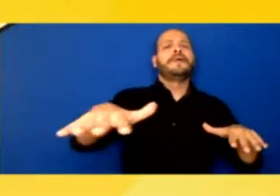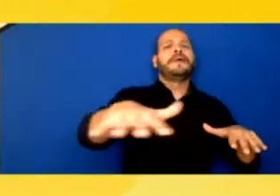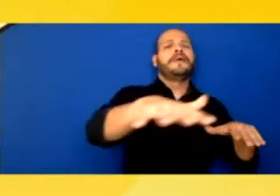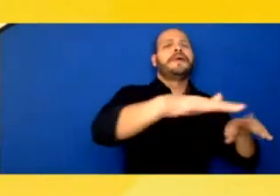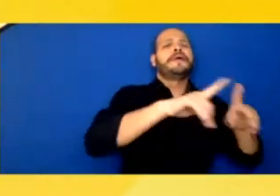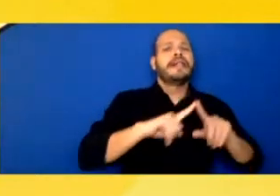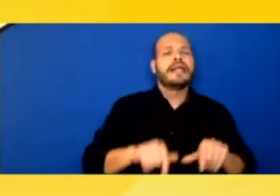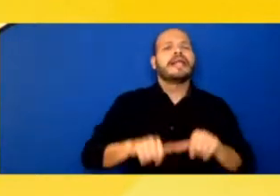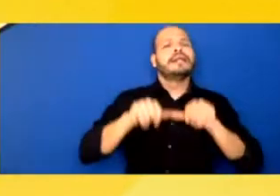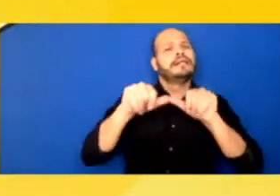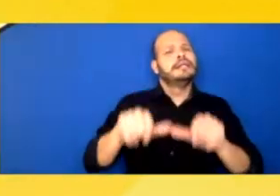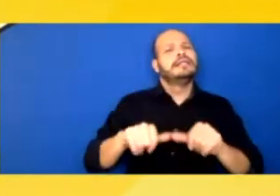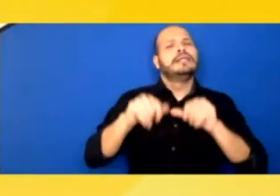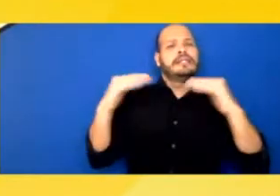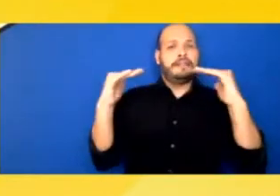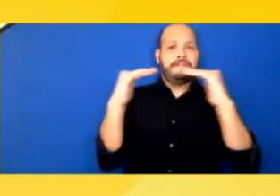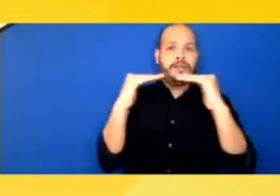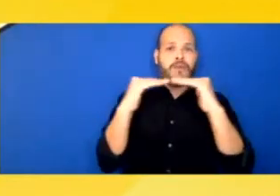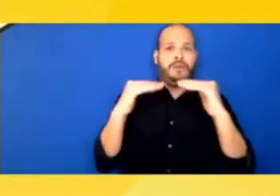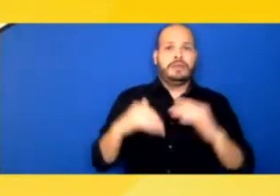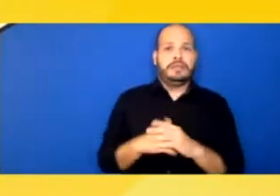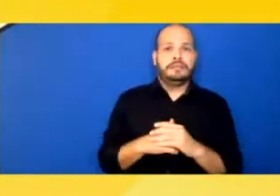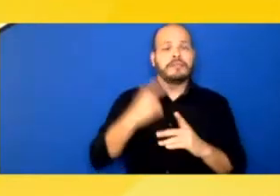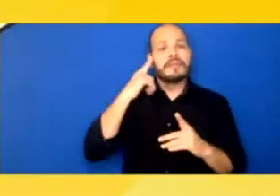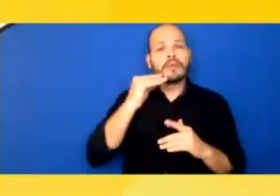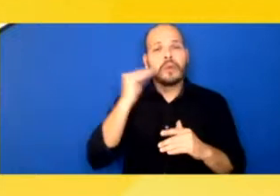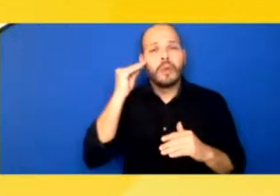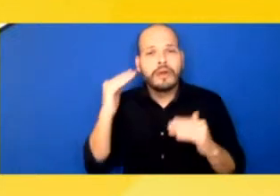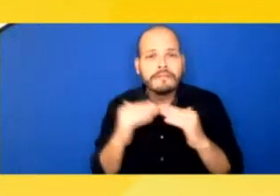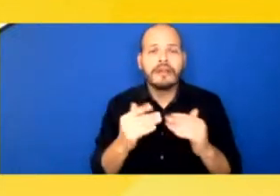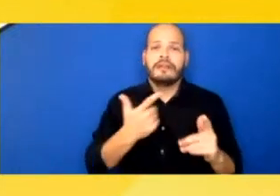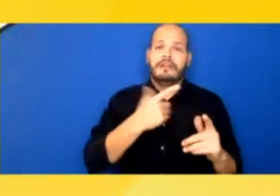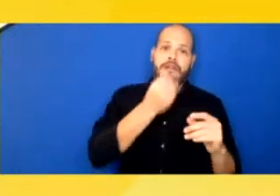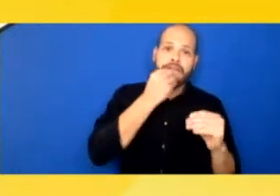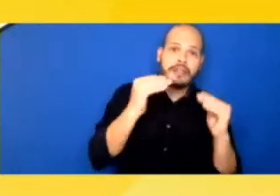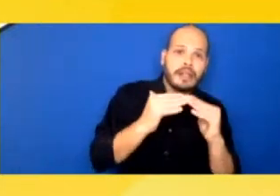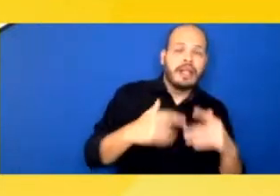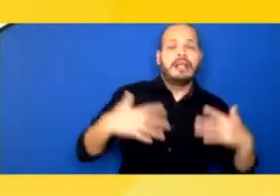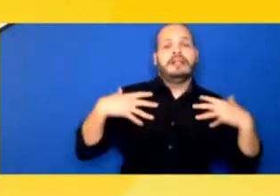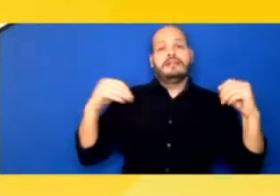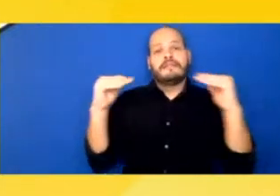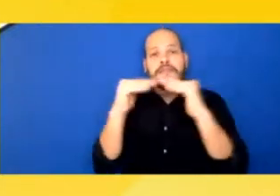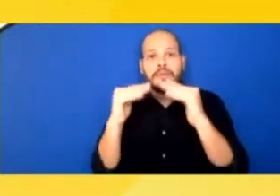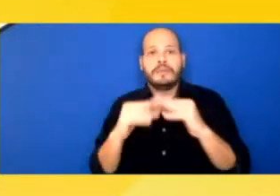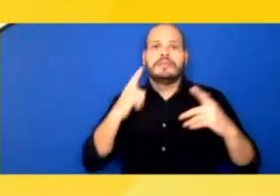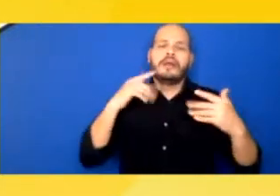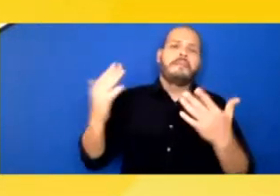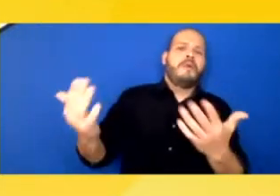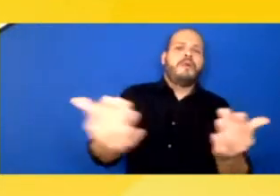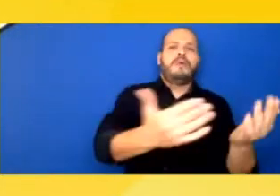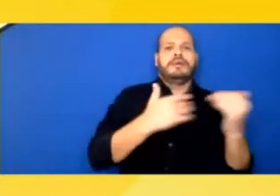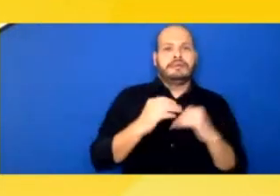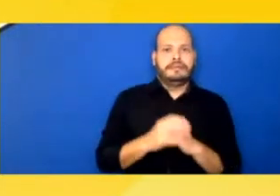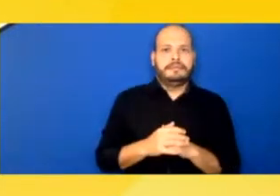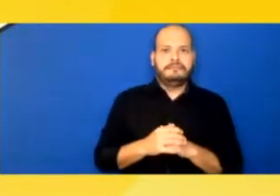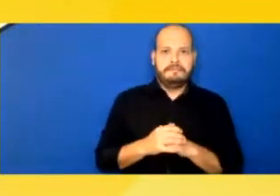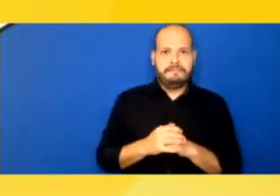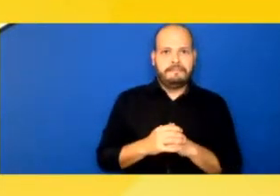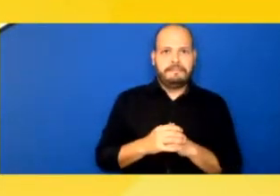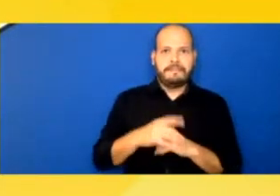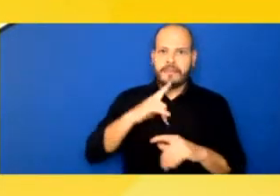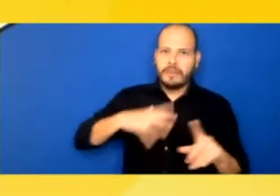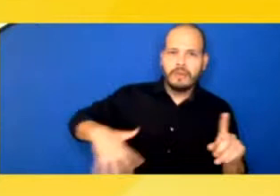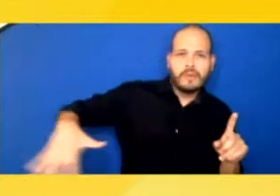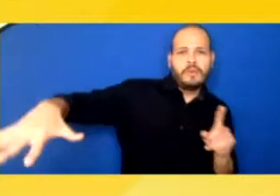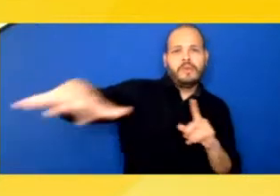Jubilee and keep on pushing until it is the national practice. These are not neutral times. The